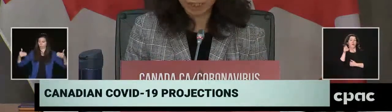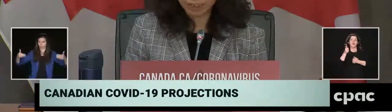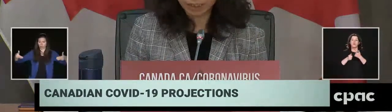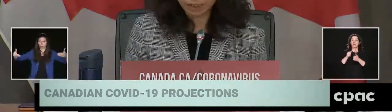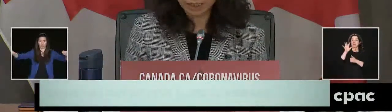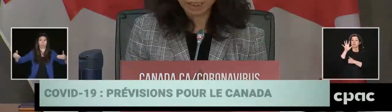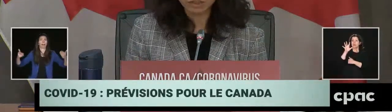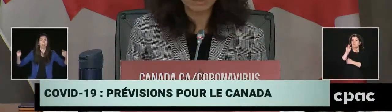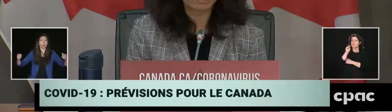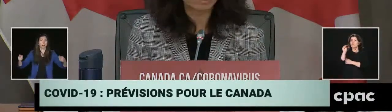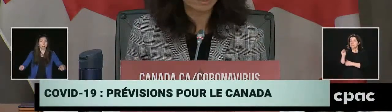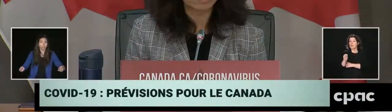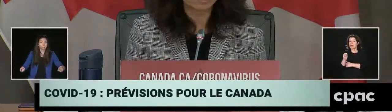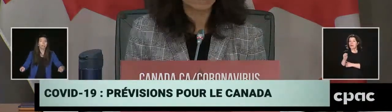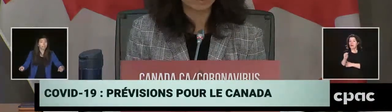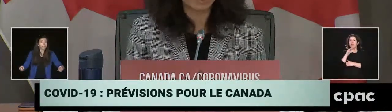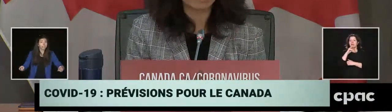the number of cases in each of those scenarios spread out